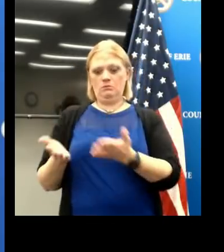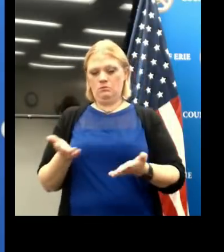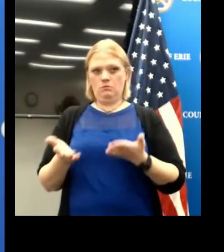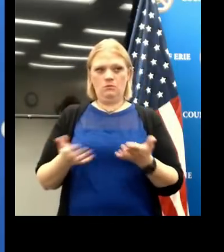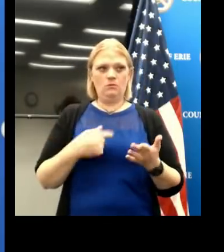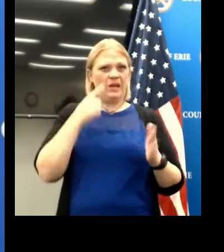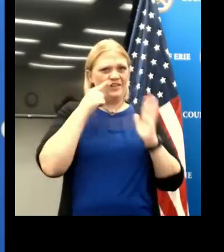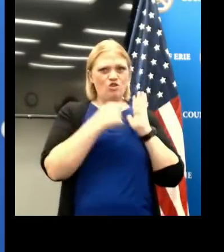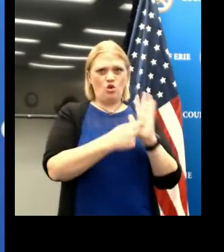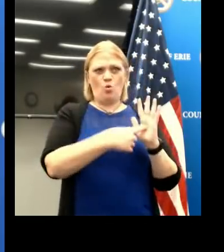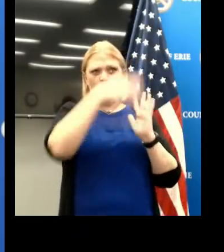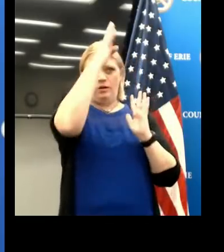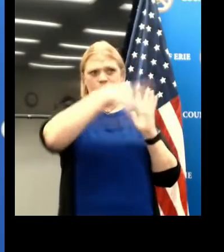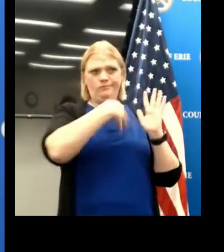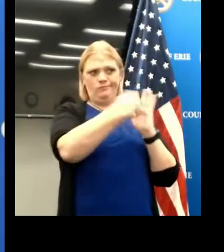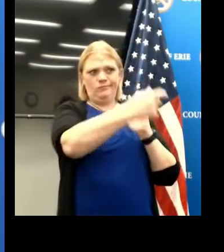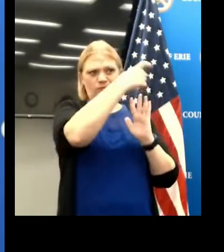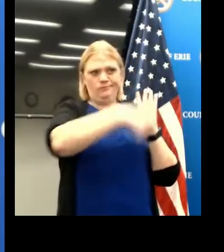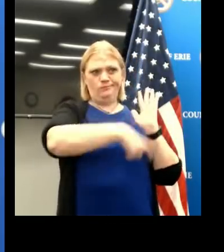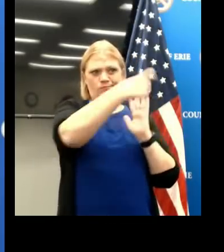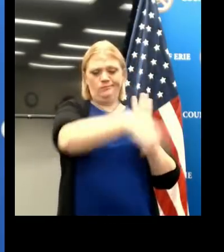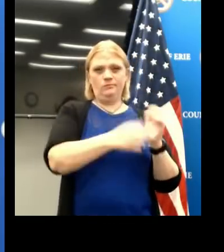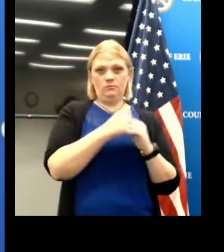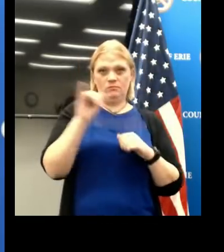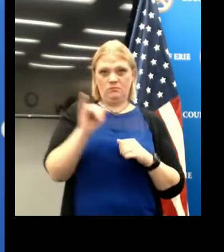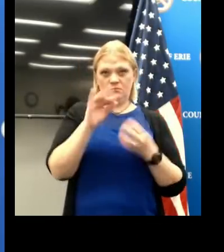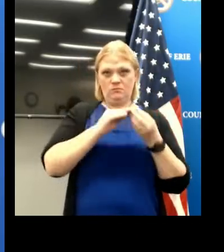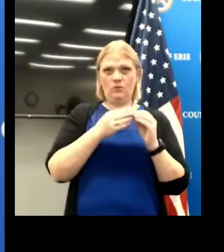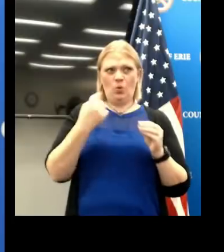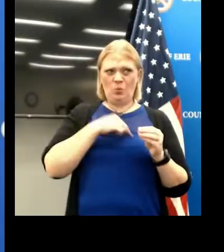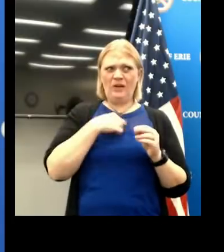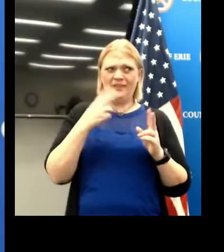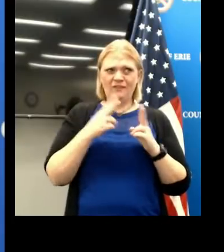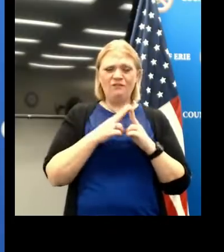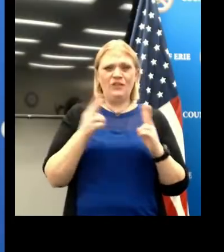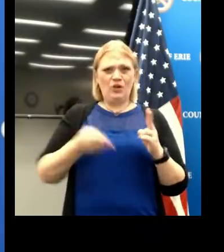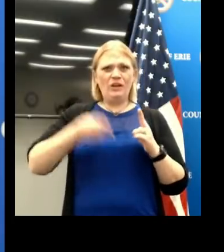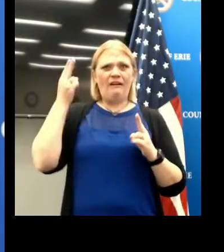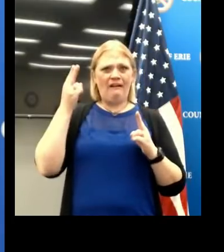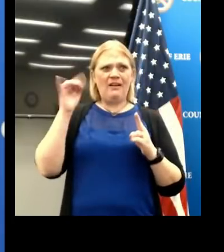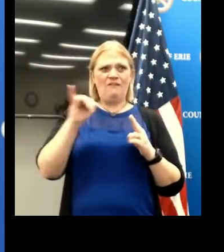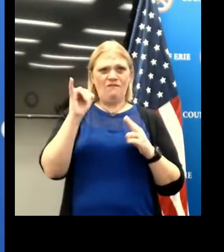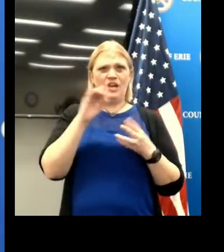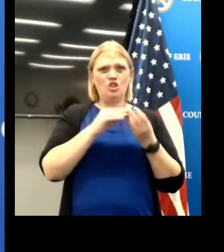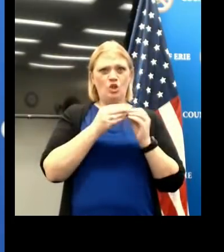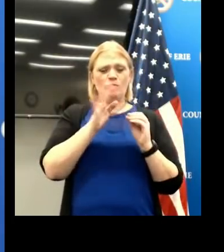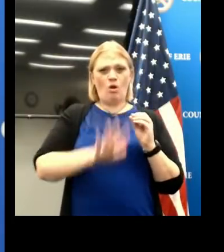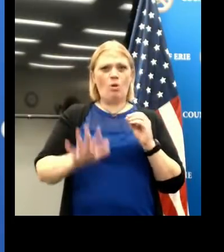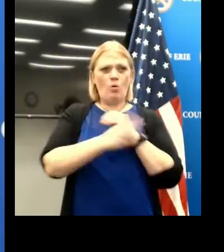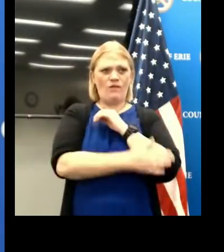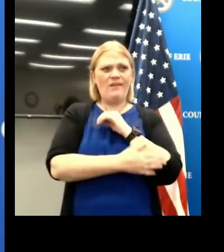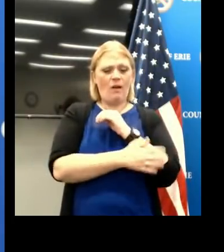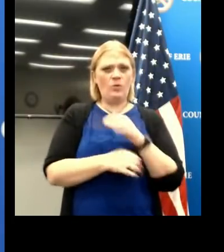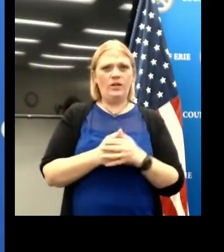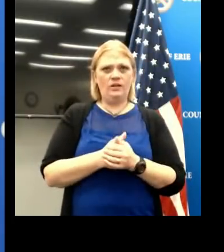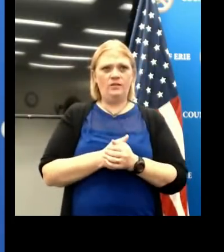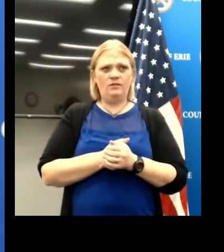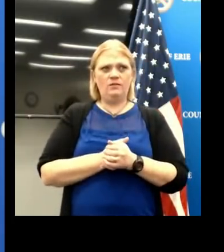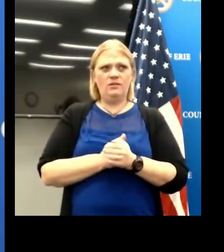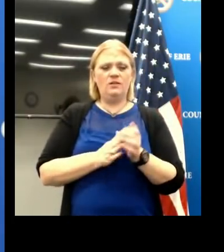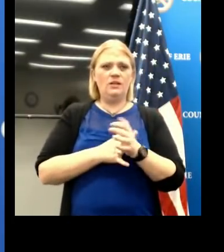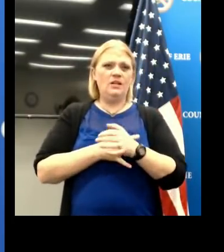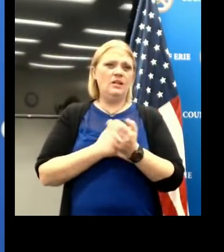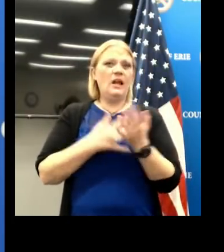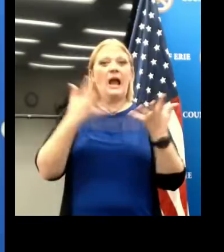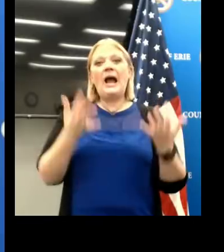on the screen earlier with regards to the infection rates, we have some very high infection rates across the whole county. So I know you want a